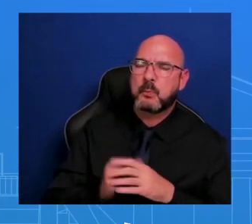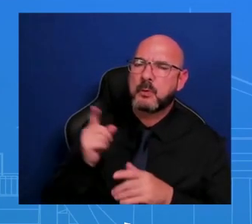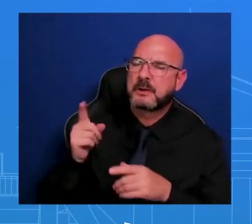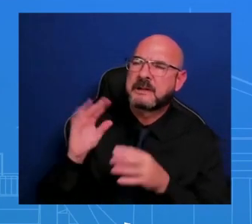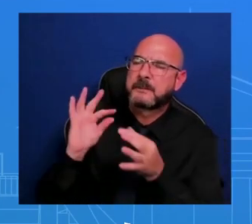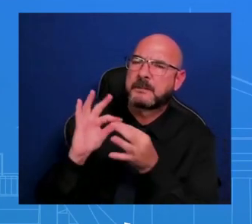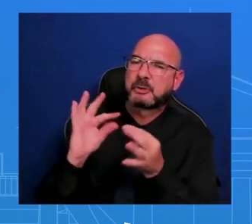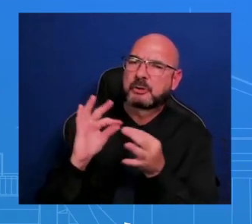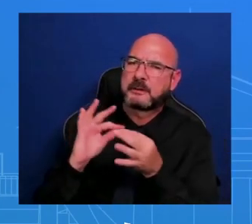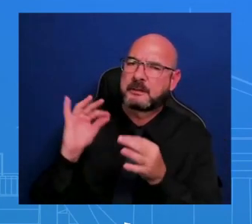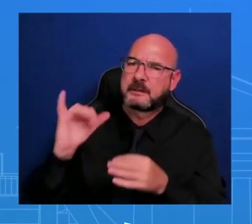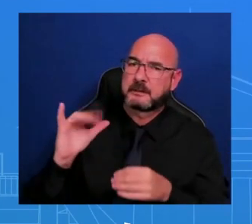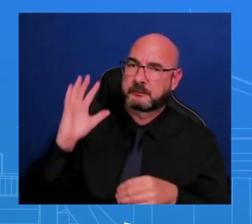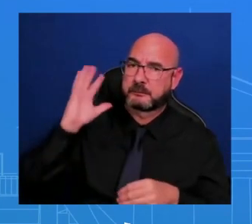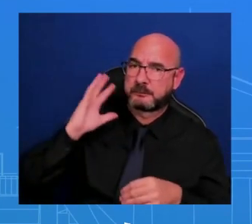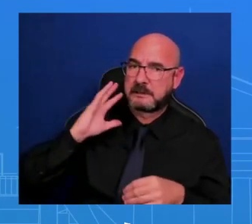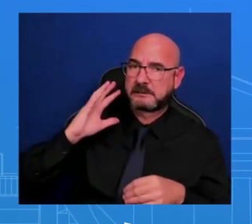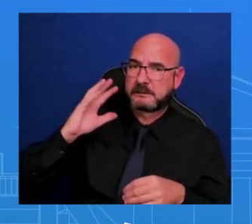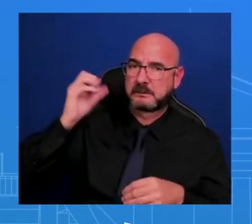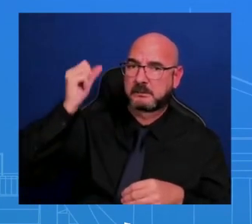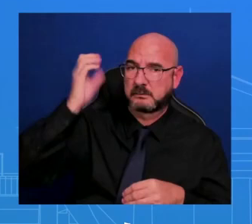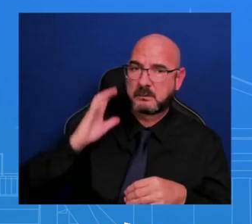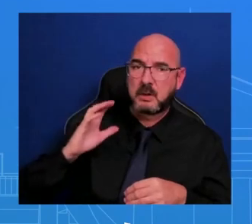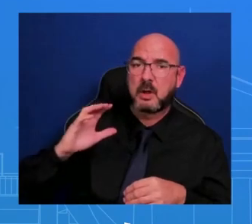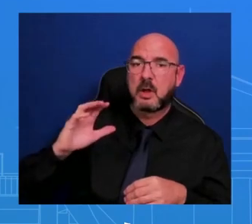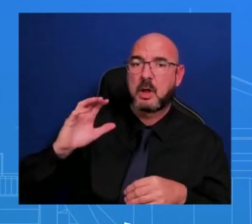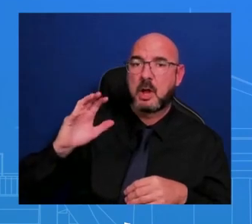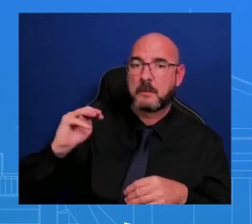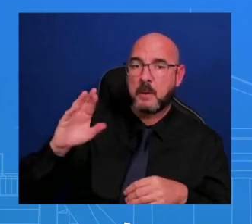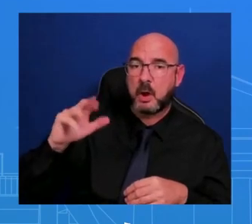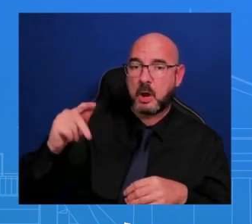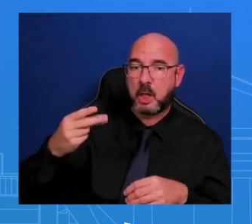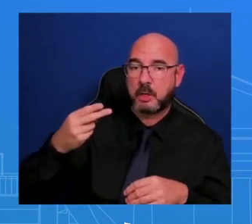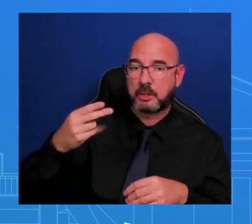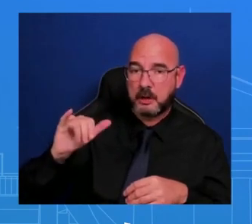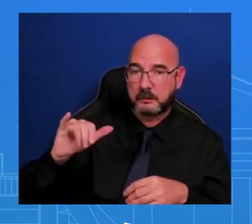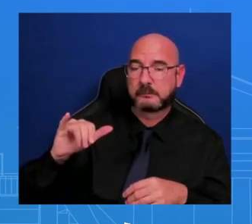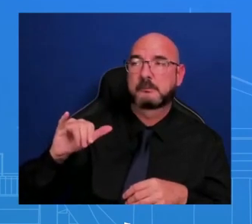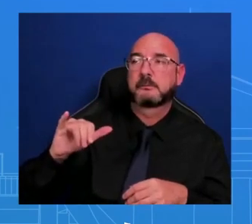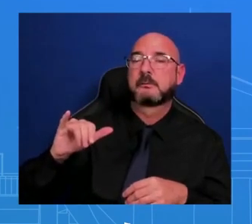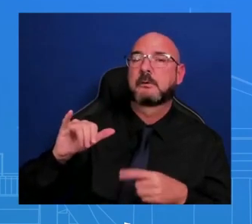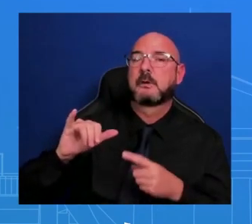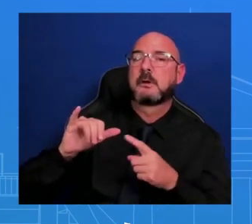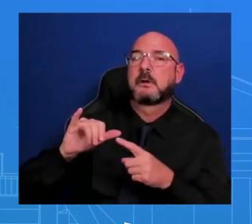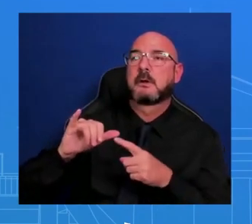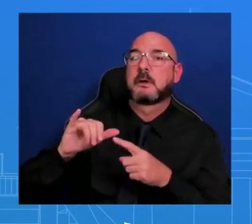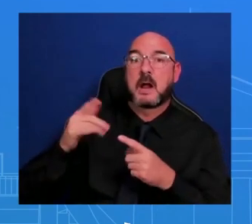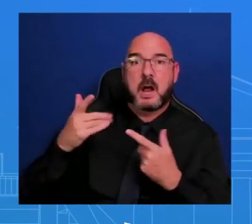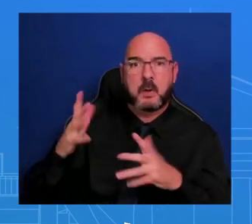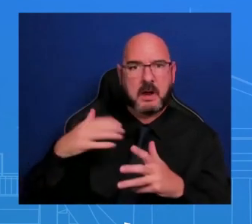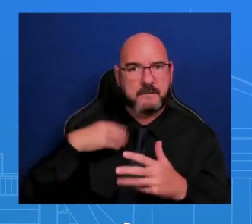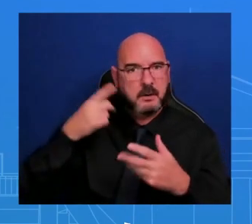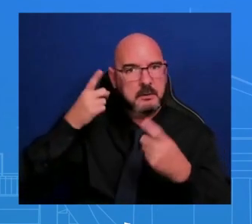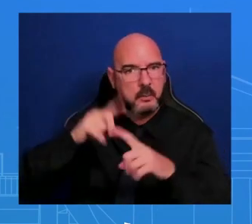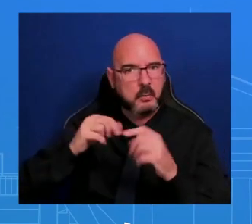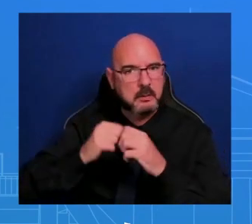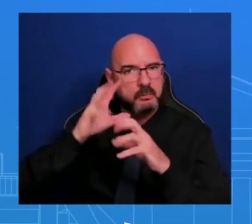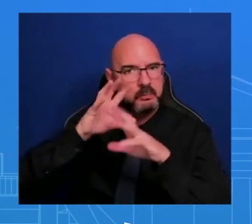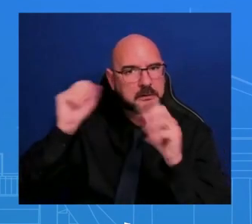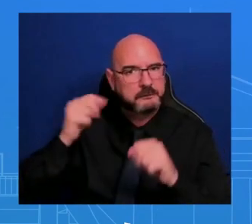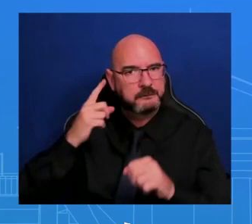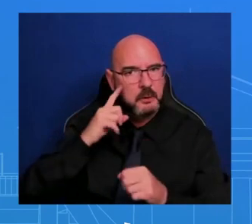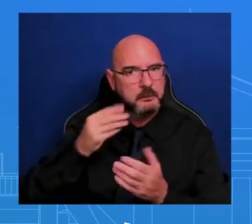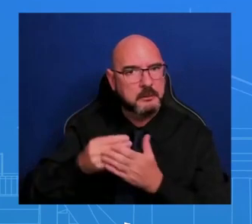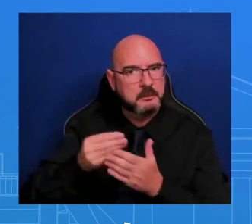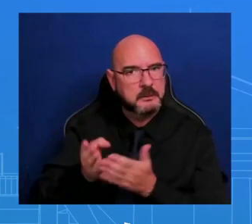former Speaker McCarthy, and the president had out of the debt ceiling talks. Yeah. Given the state of Republican leadership right now, do you guys